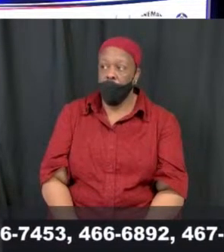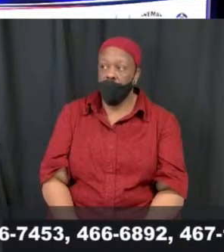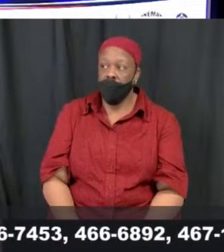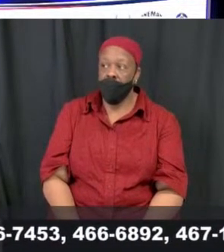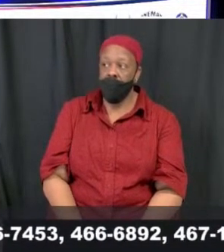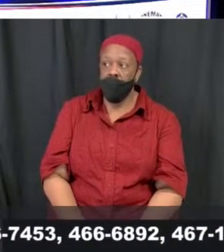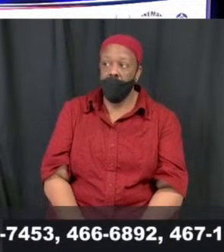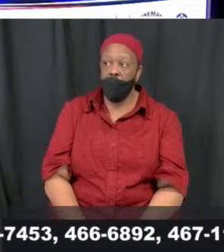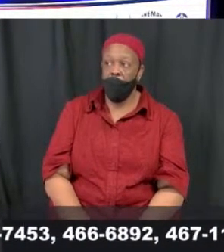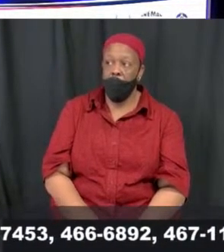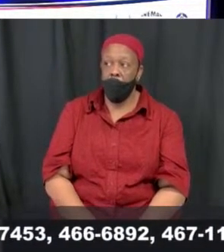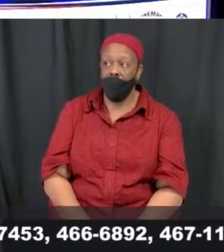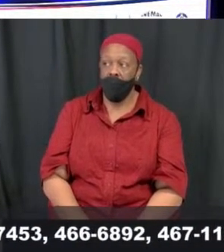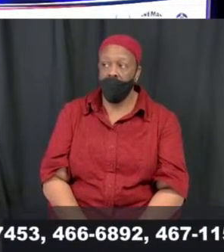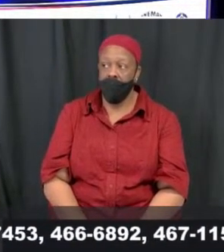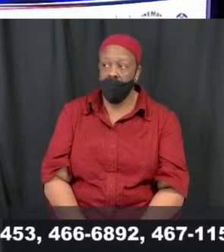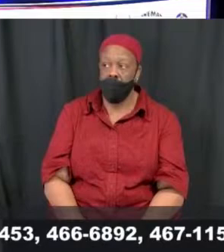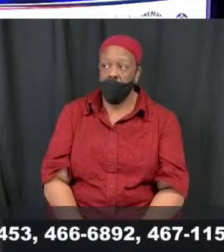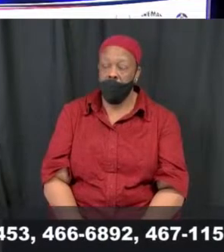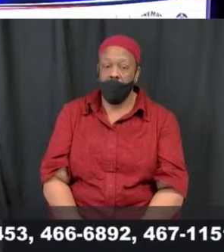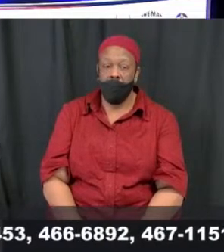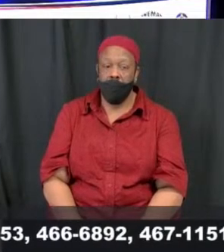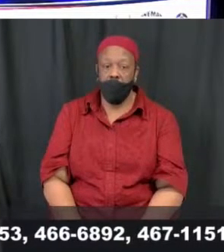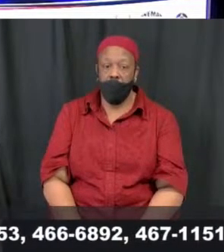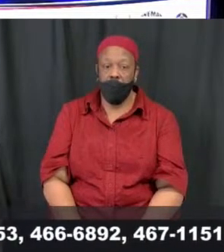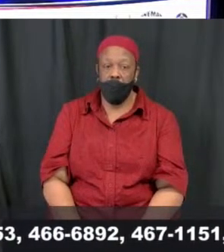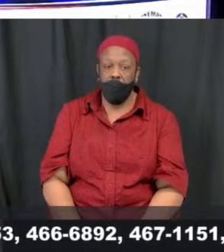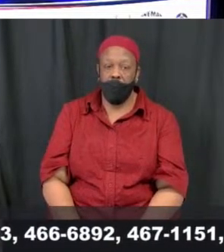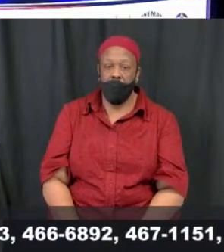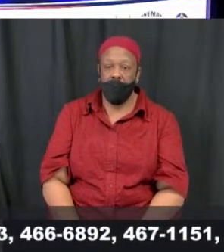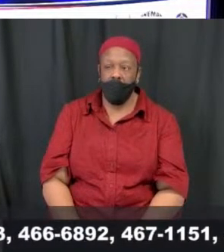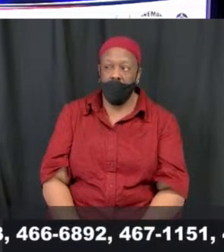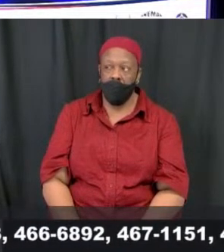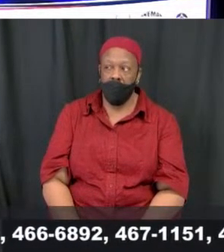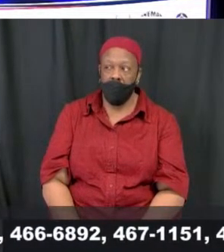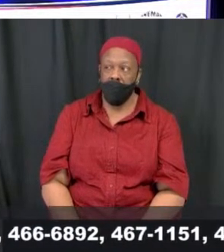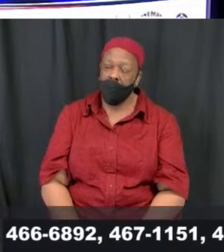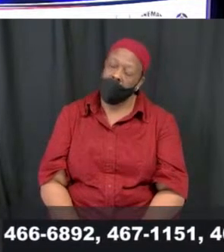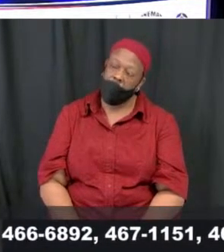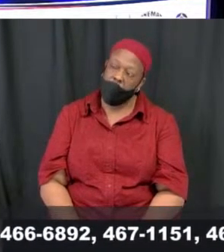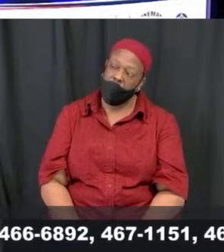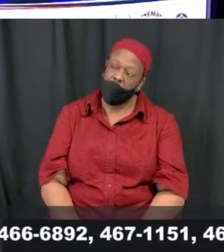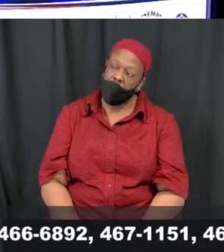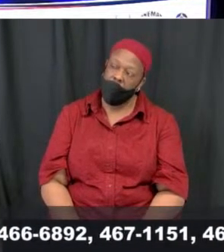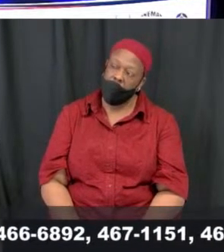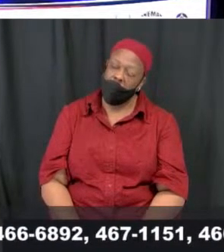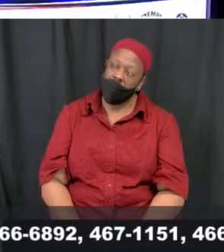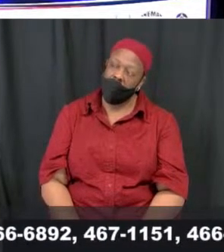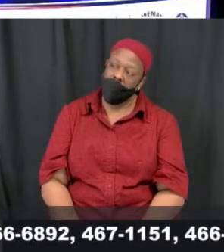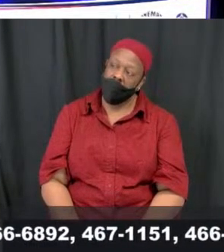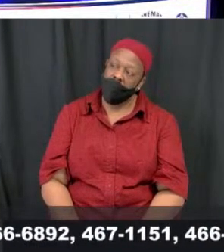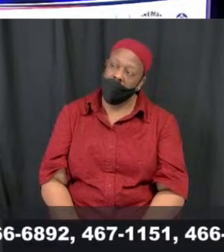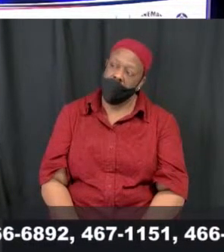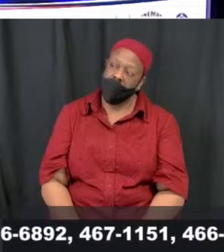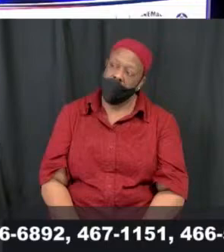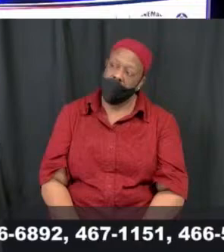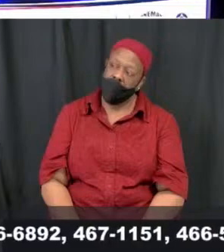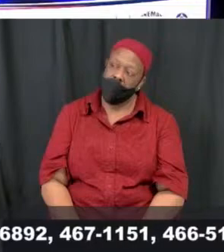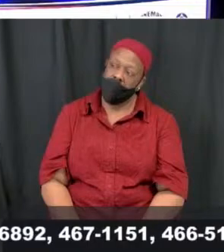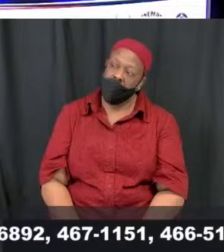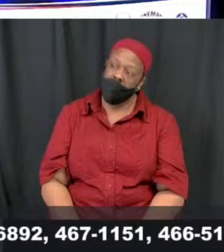persons quarantined for the full 14 days as the task force notified the public